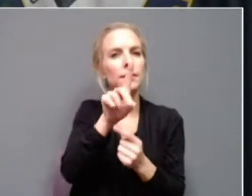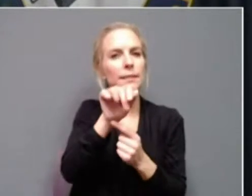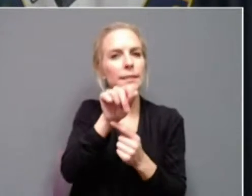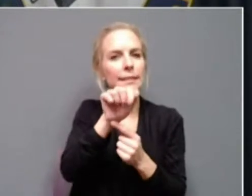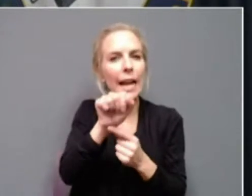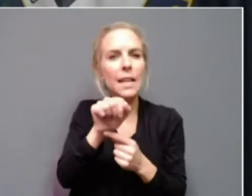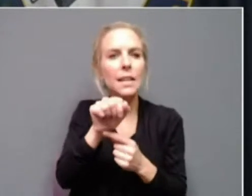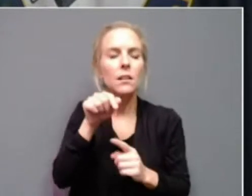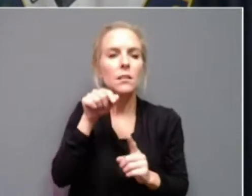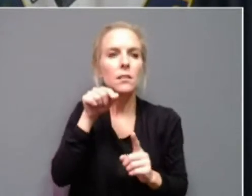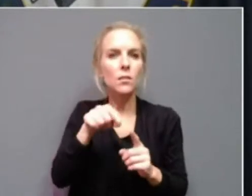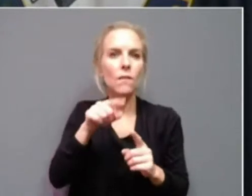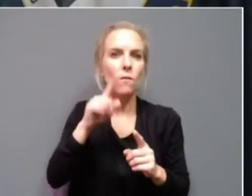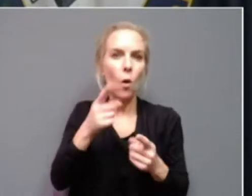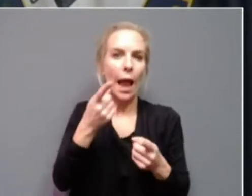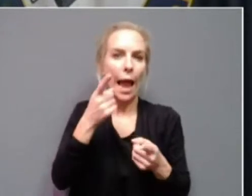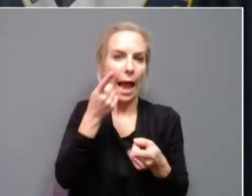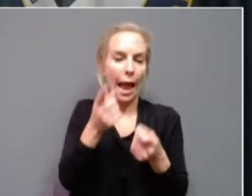CDC focused?